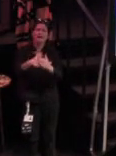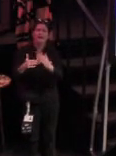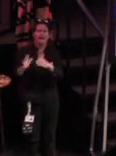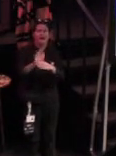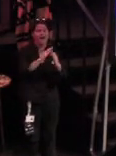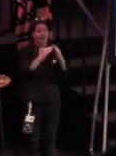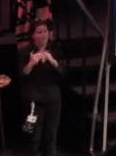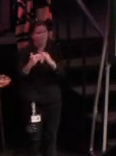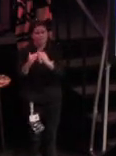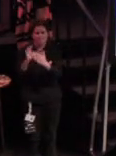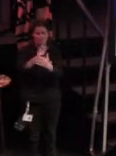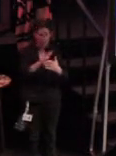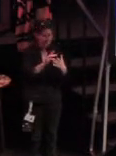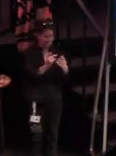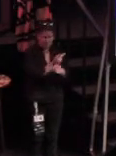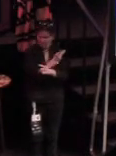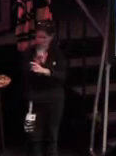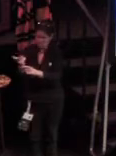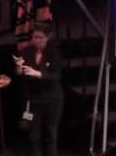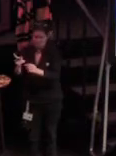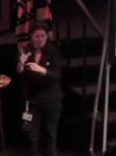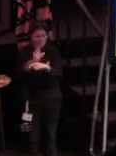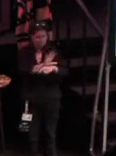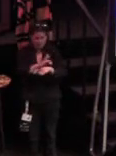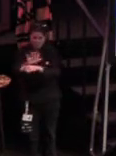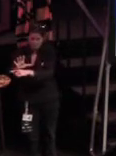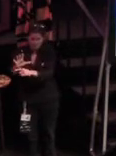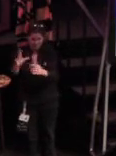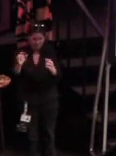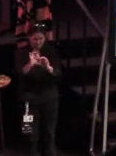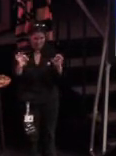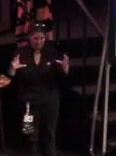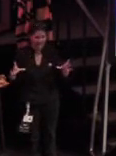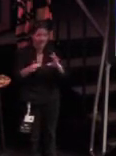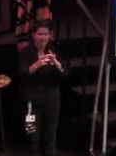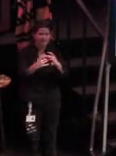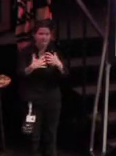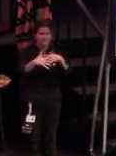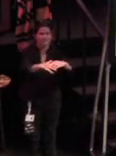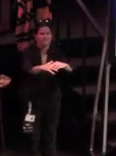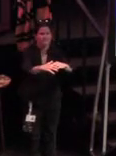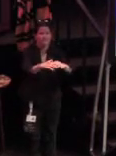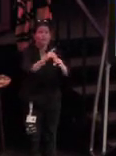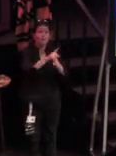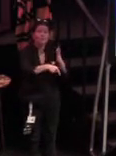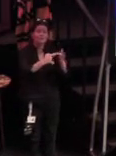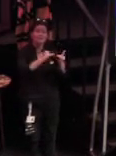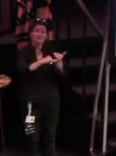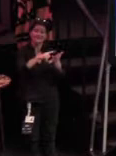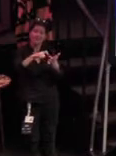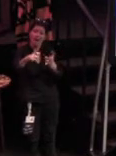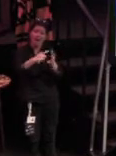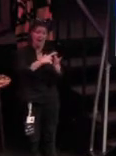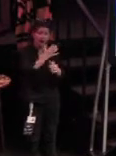in the middle bridging the two together. So Jessica wanted me to come in and create a new programme that did that.